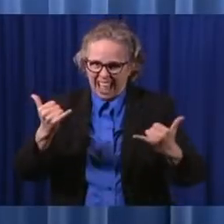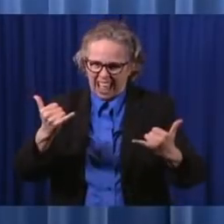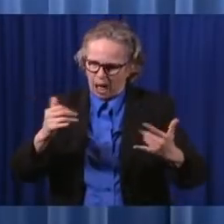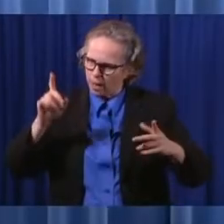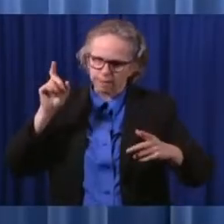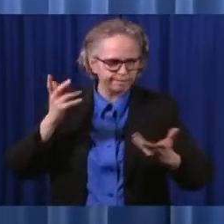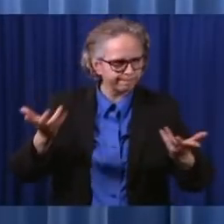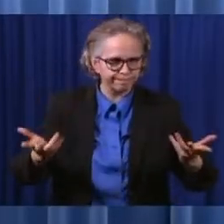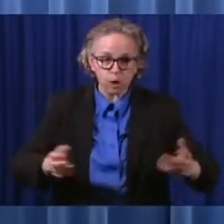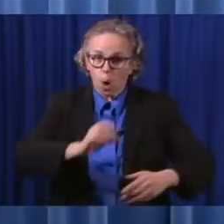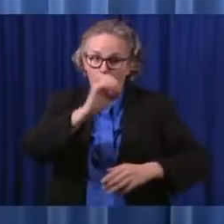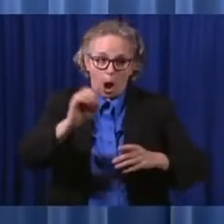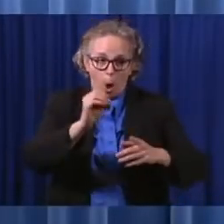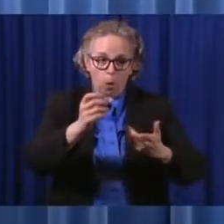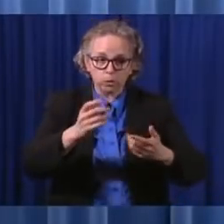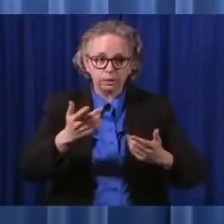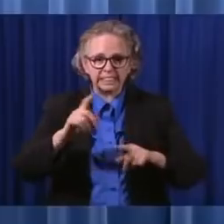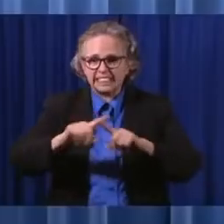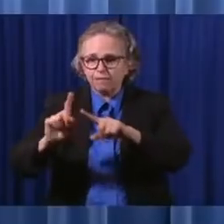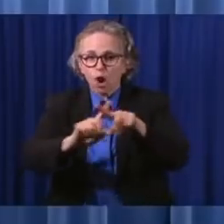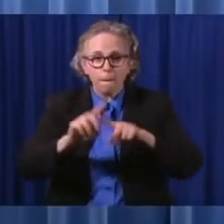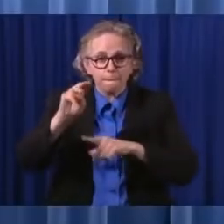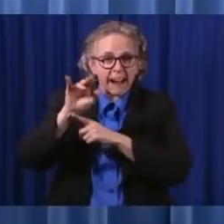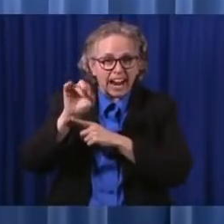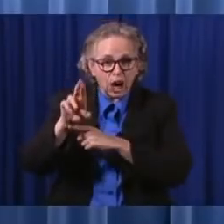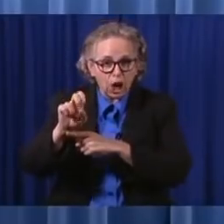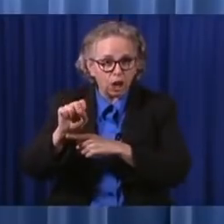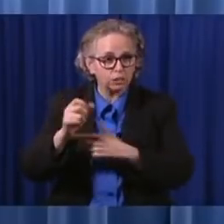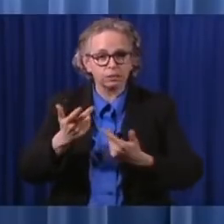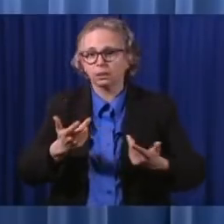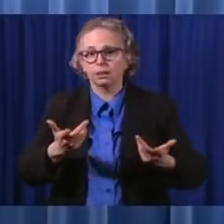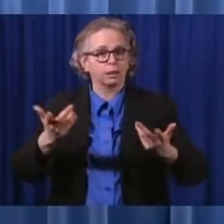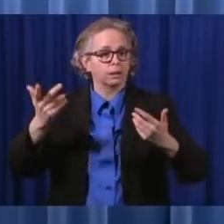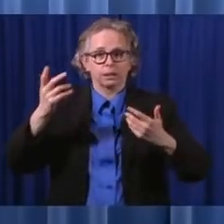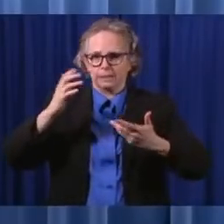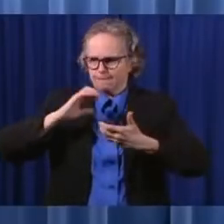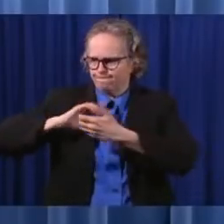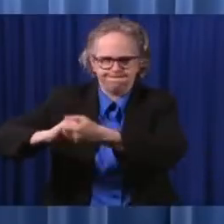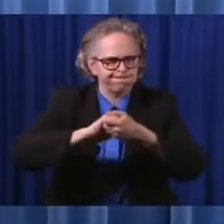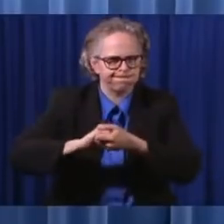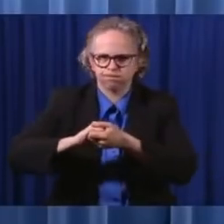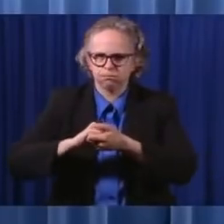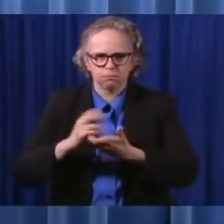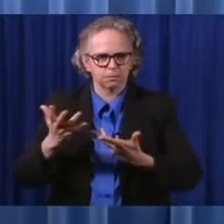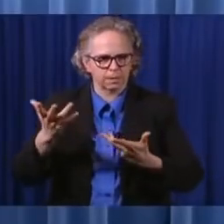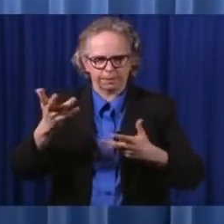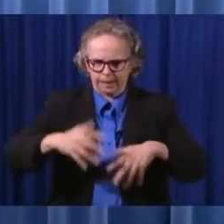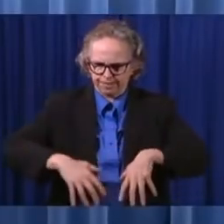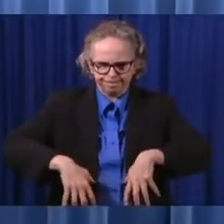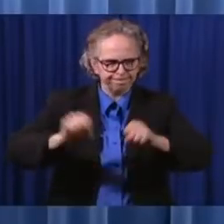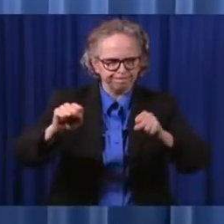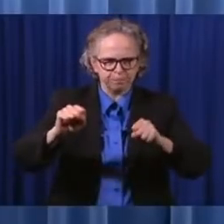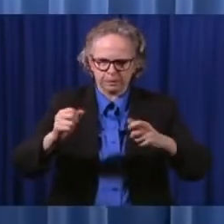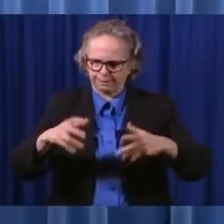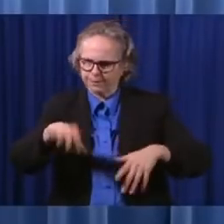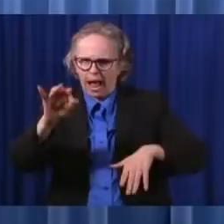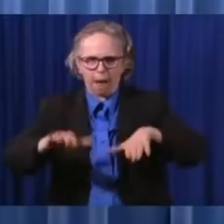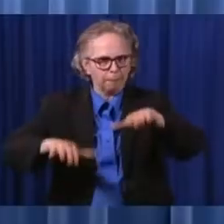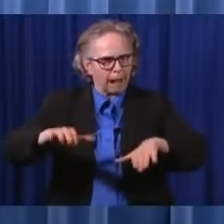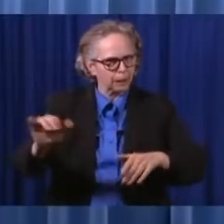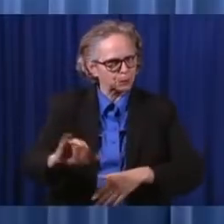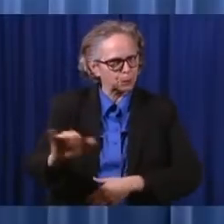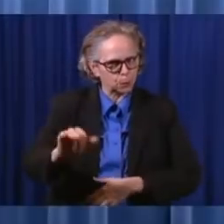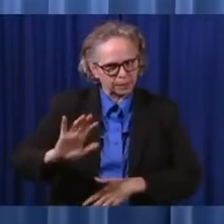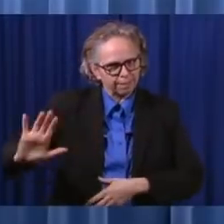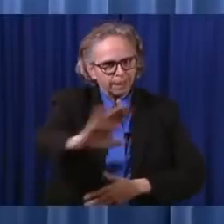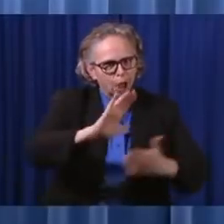Ohio mayors, and they have had to try to figure that line out as their chiefs of police have. Not